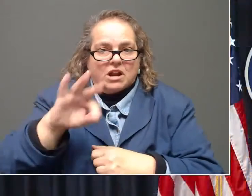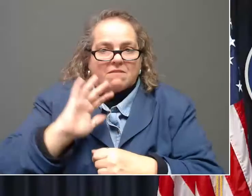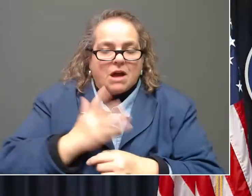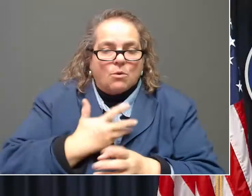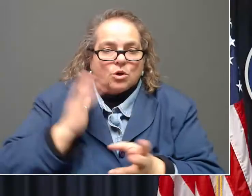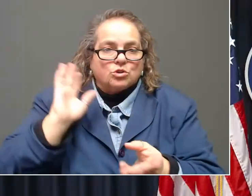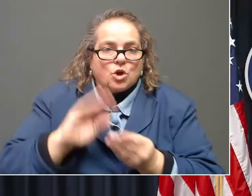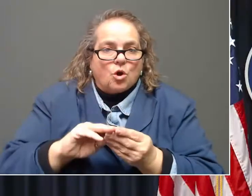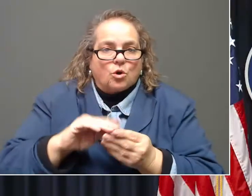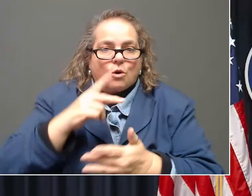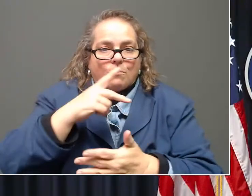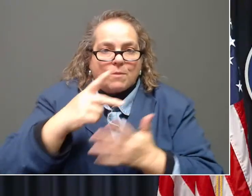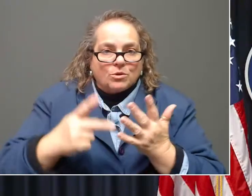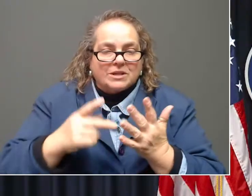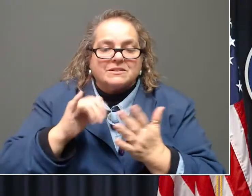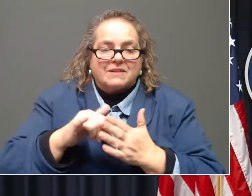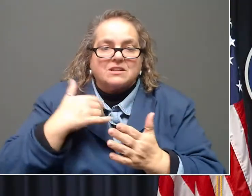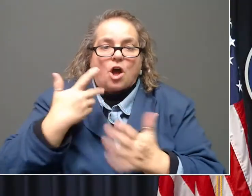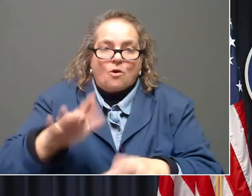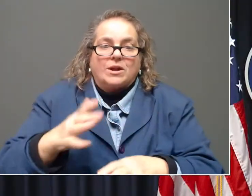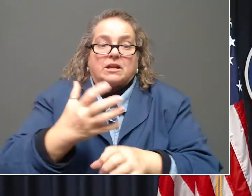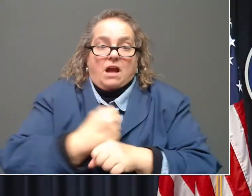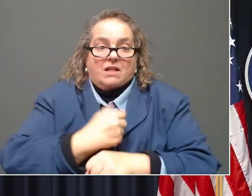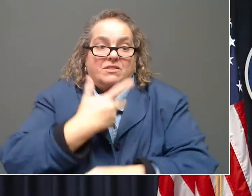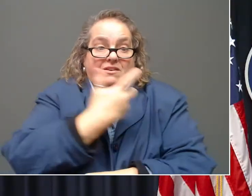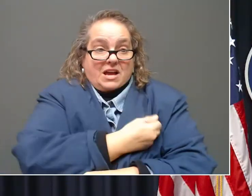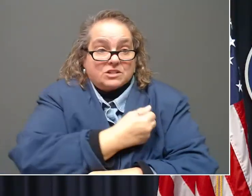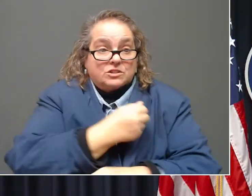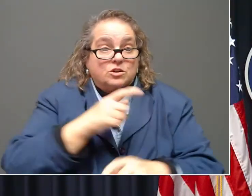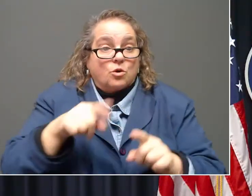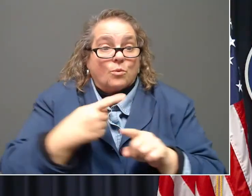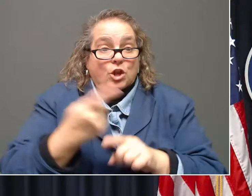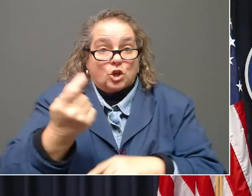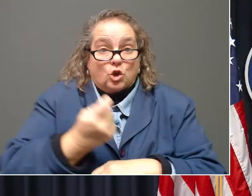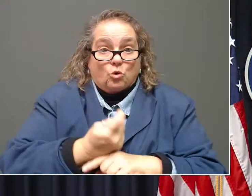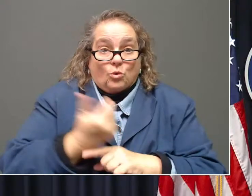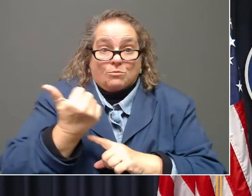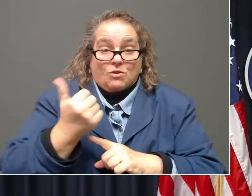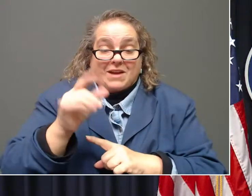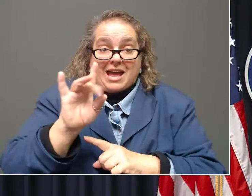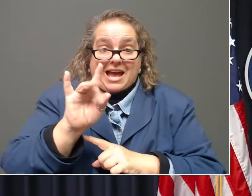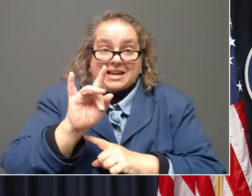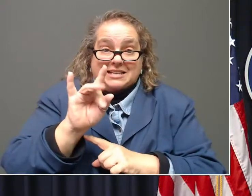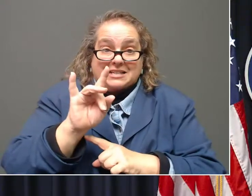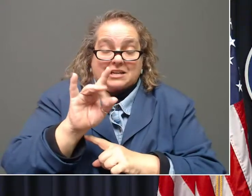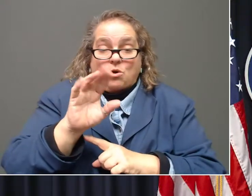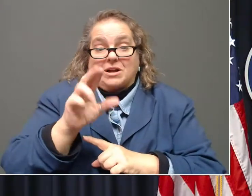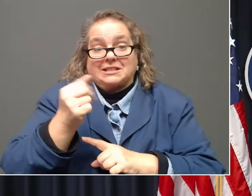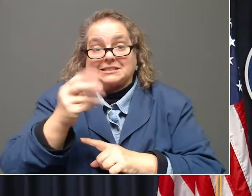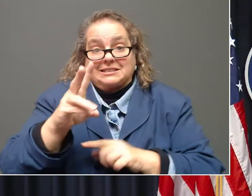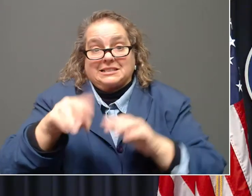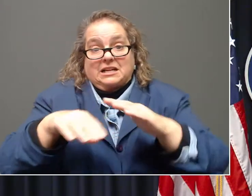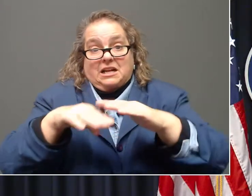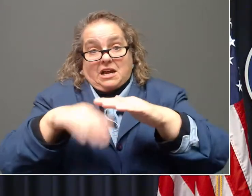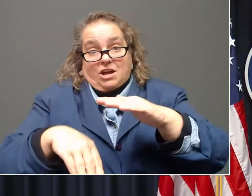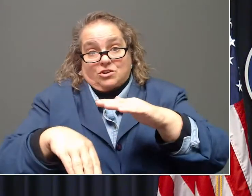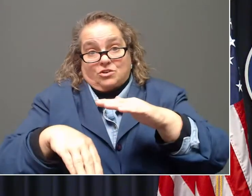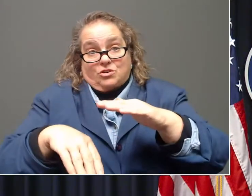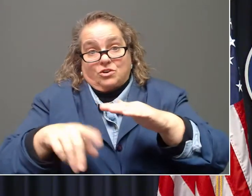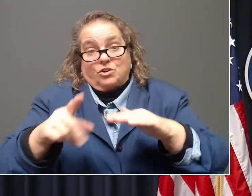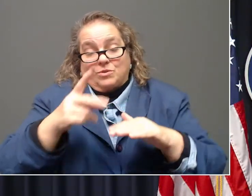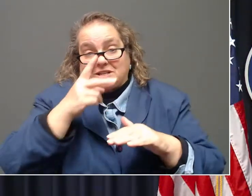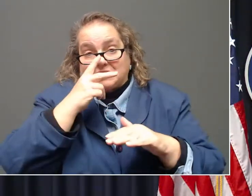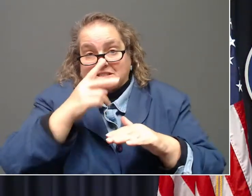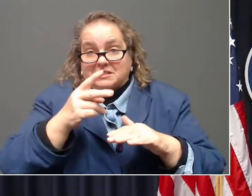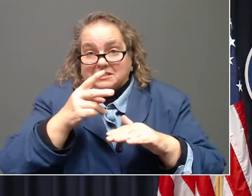18,244, are from the VAs that have vaccinated almost 16,000 Kentuckians. So we appreciate that. So